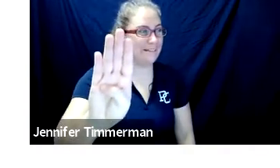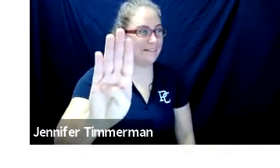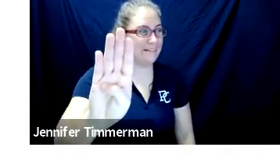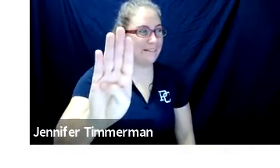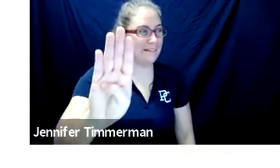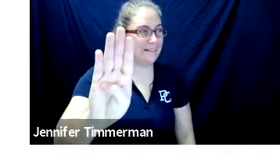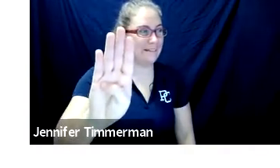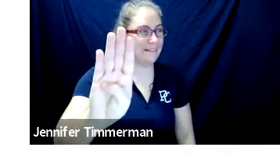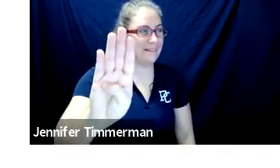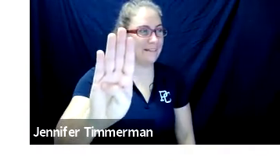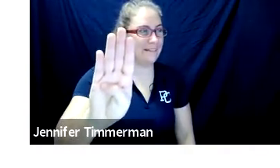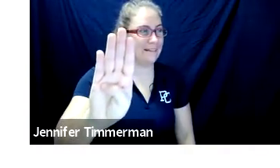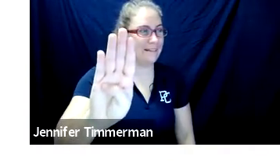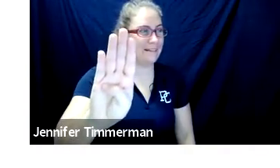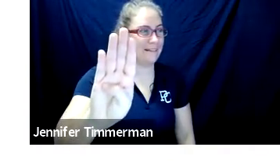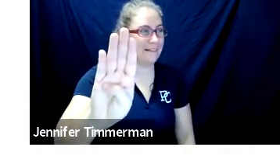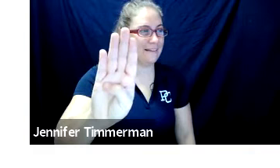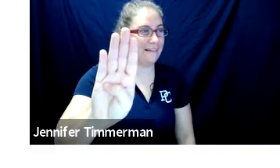B,